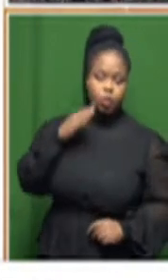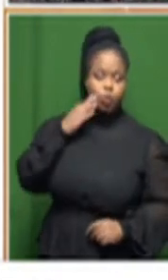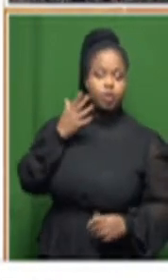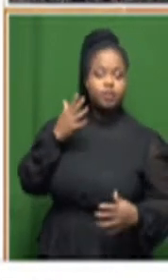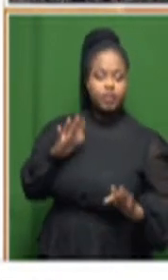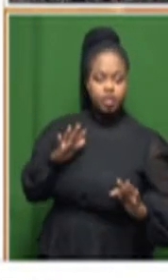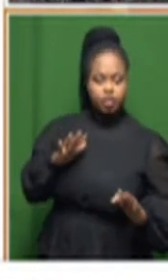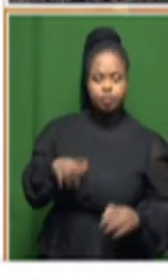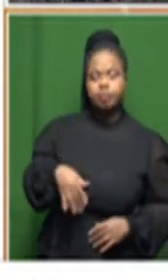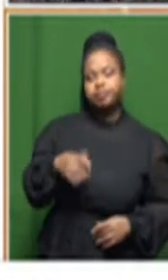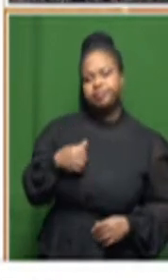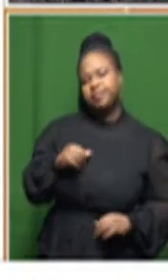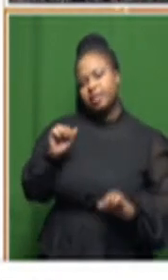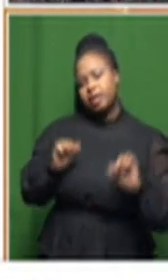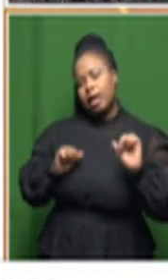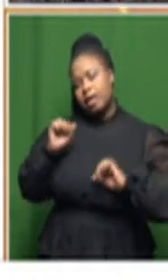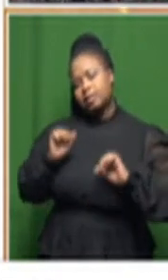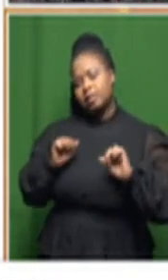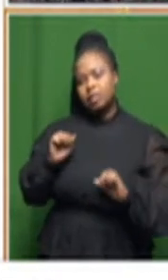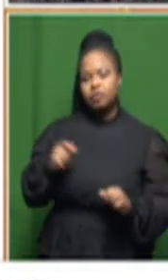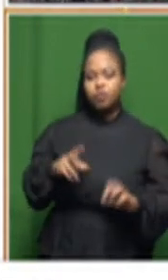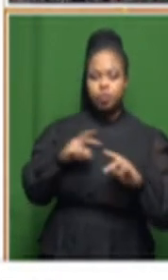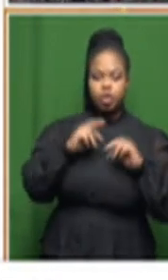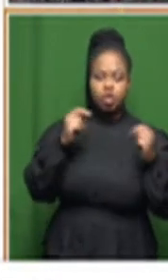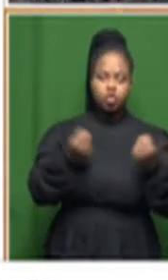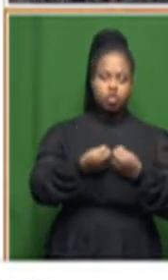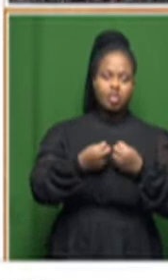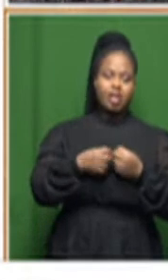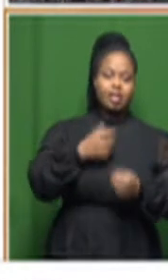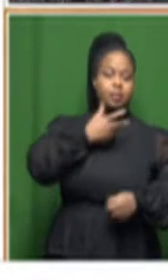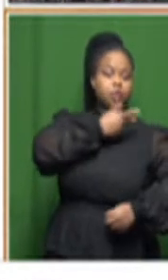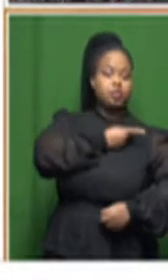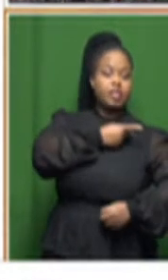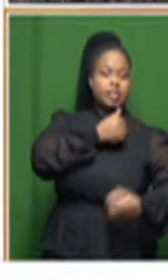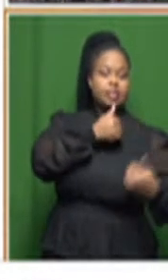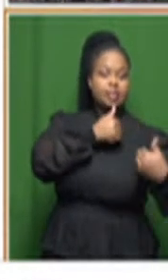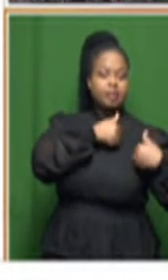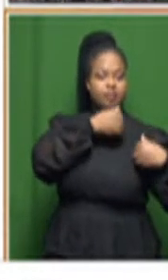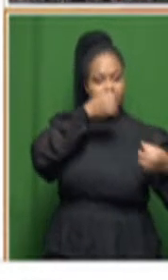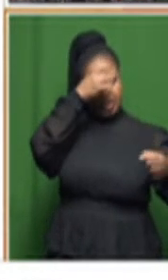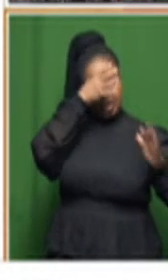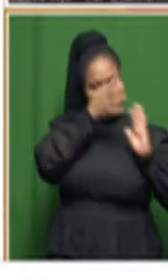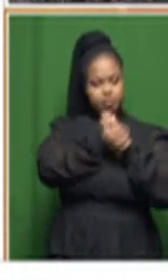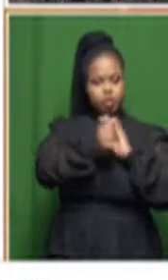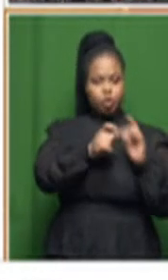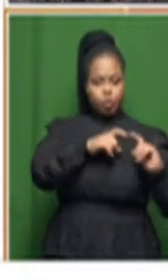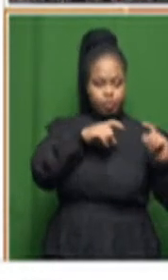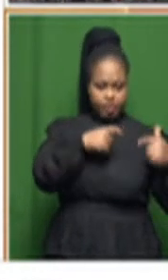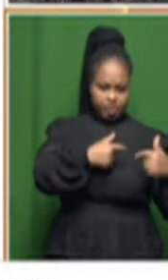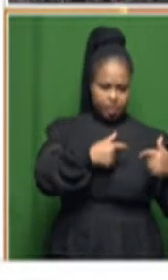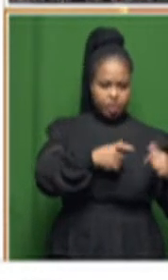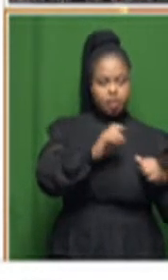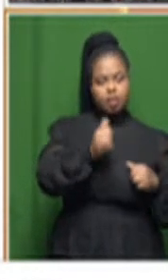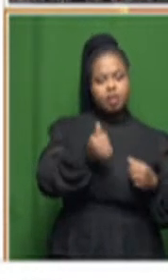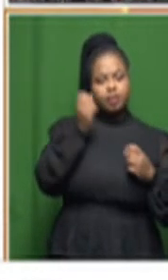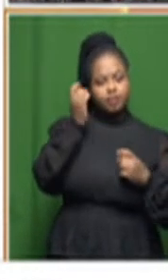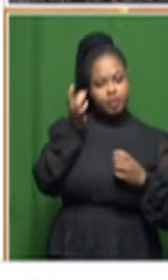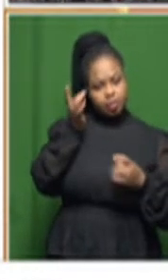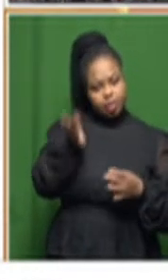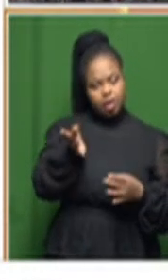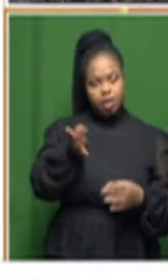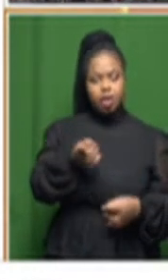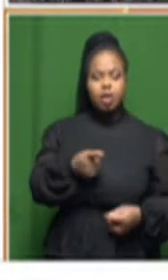causality assessment is done by the National Immunization Safety Expert Committee, and then feedback is given to